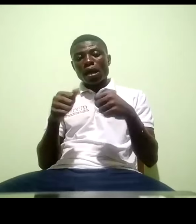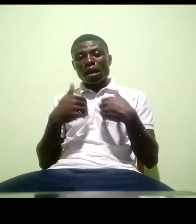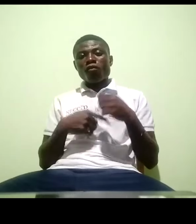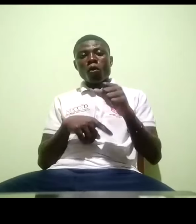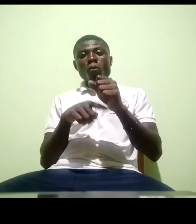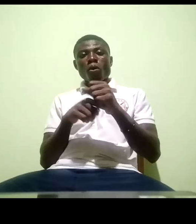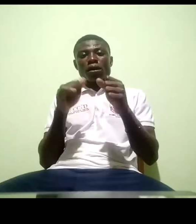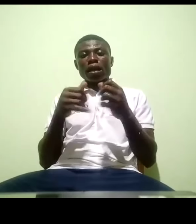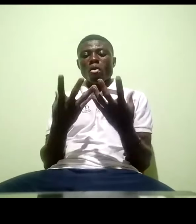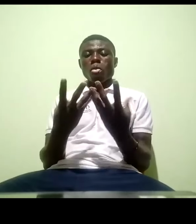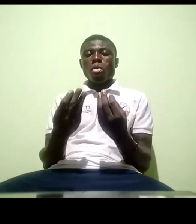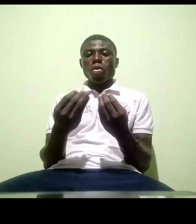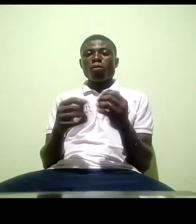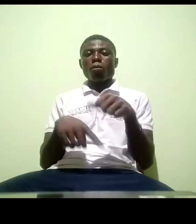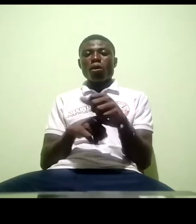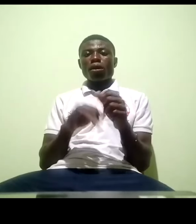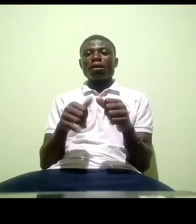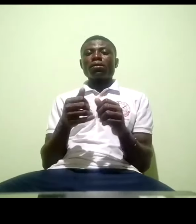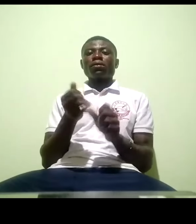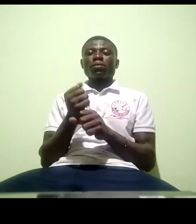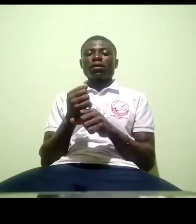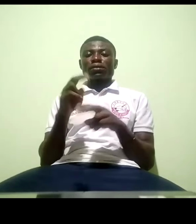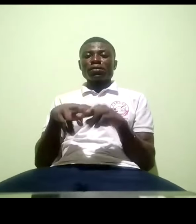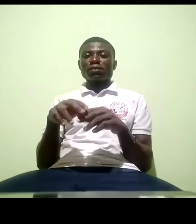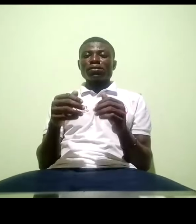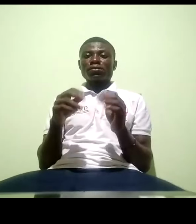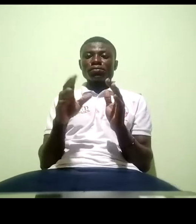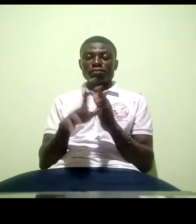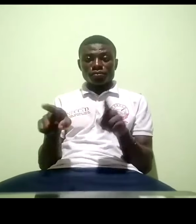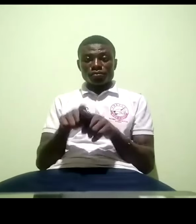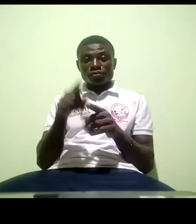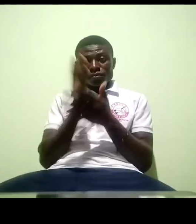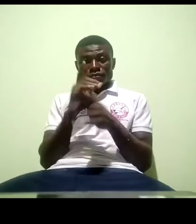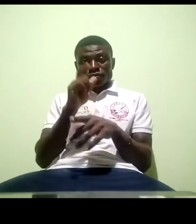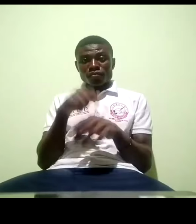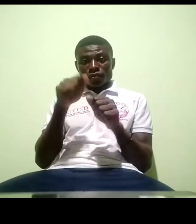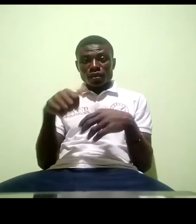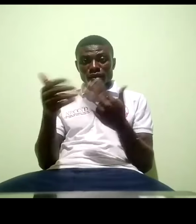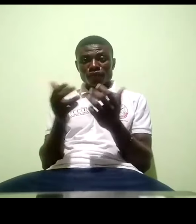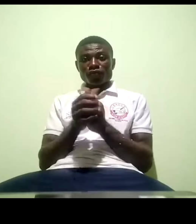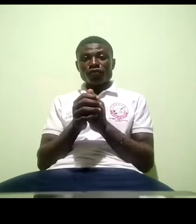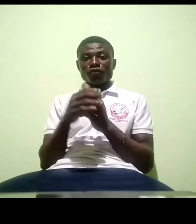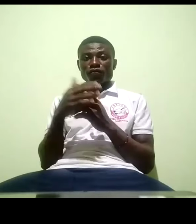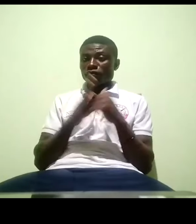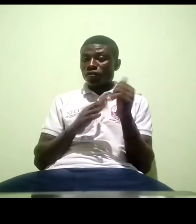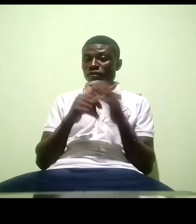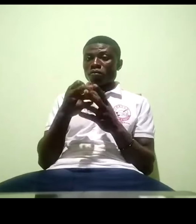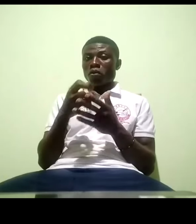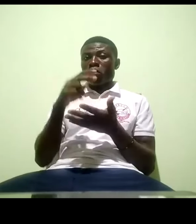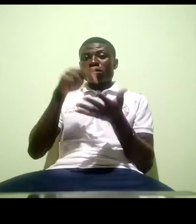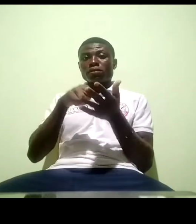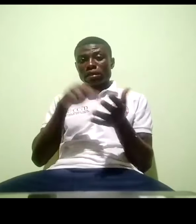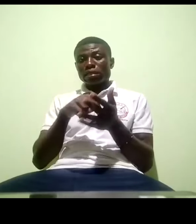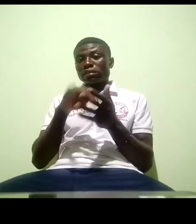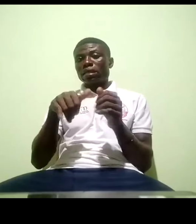they can use to sit upon. And sometimes the kids can be given a flexibility to stand on a desk and do it. If